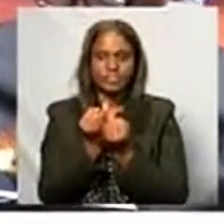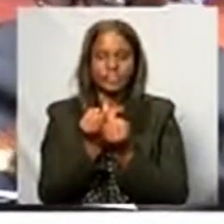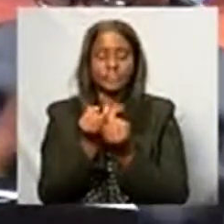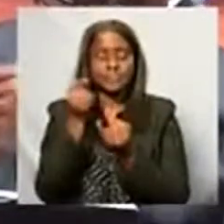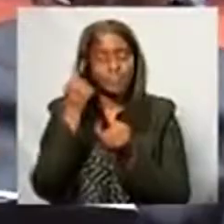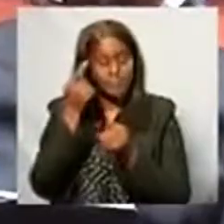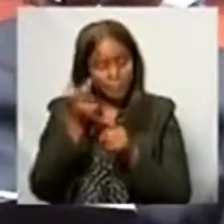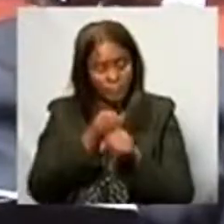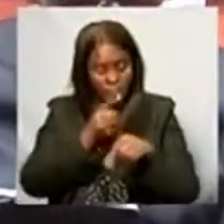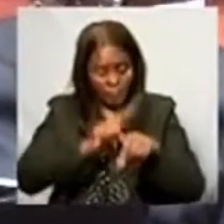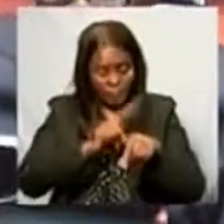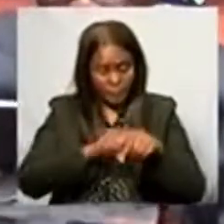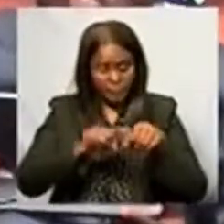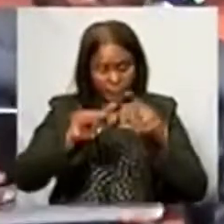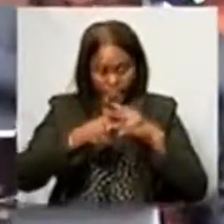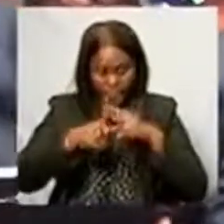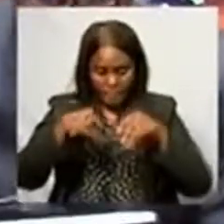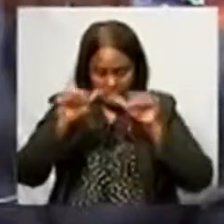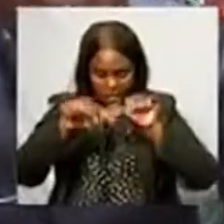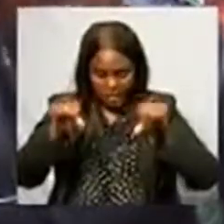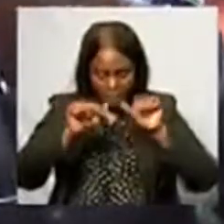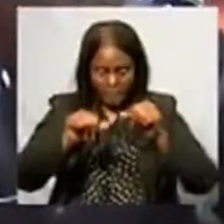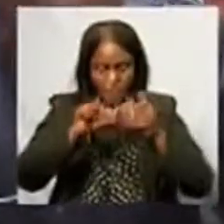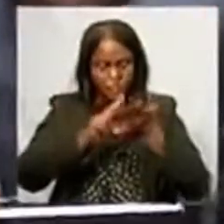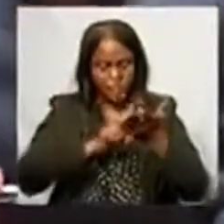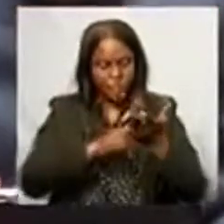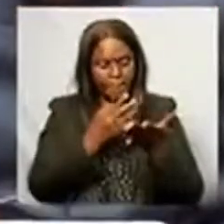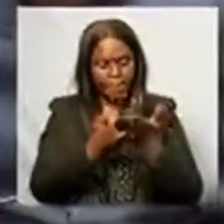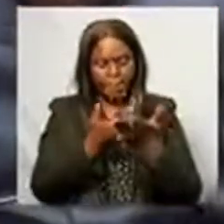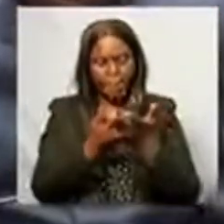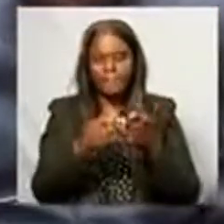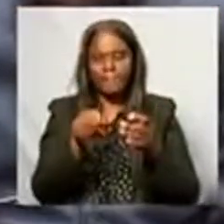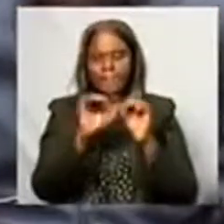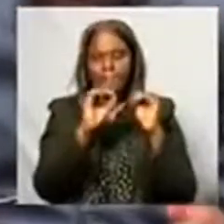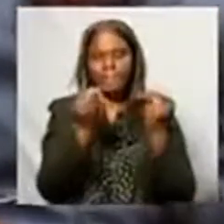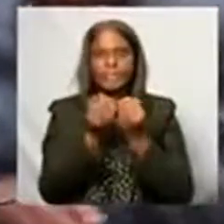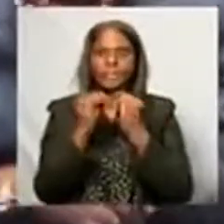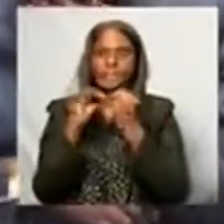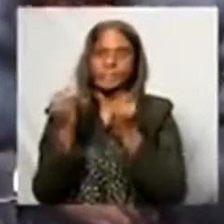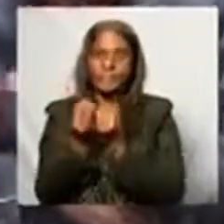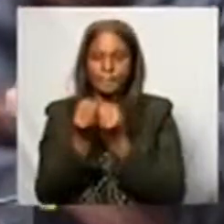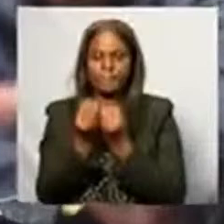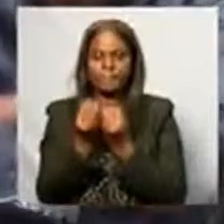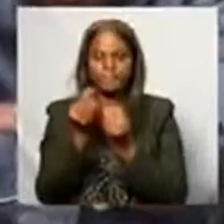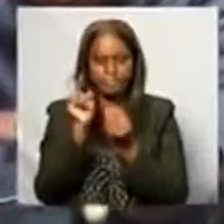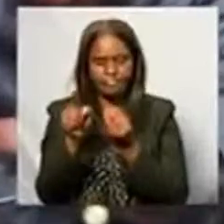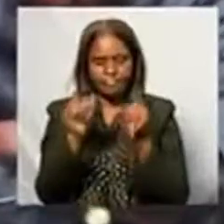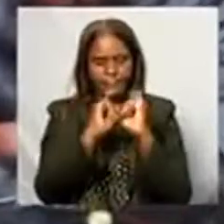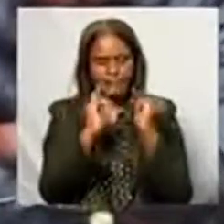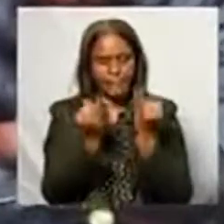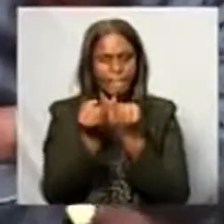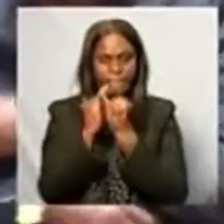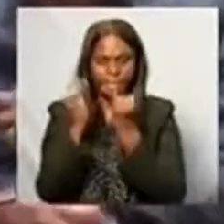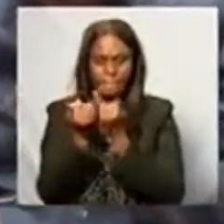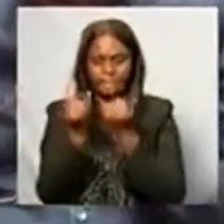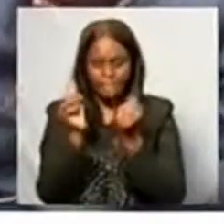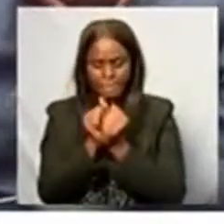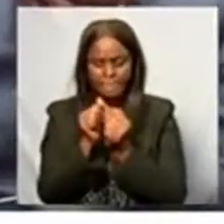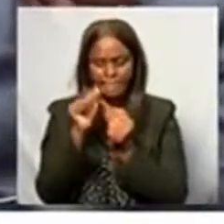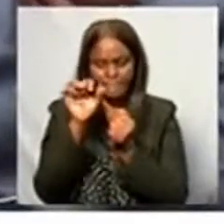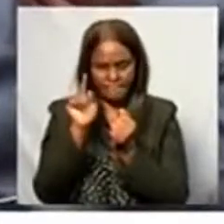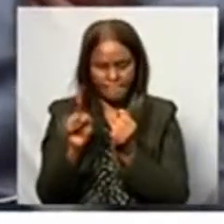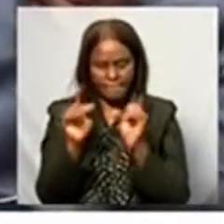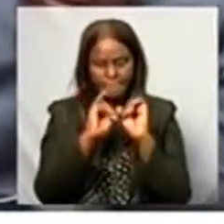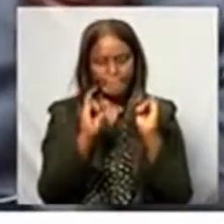From the onset, the Auditor General's report on these parastatal organizations, parastatal institutions and the statutory